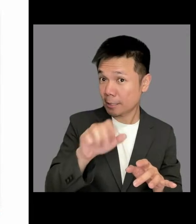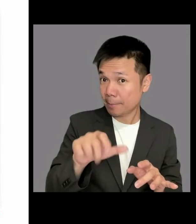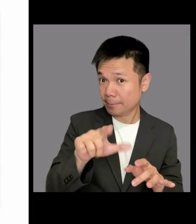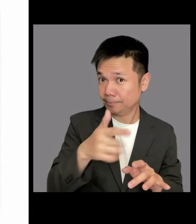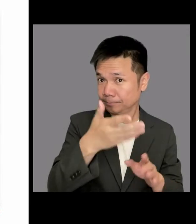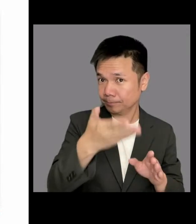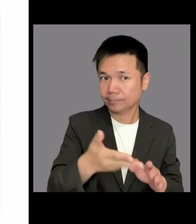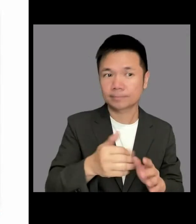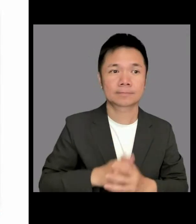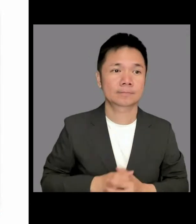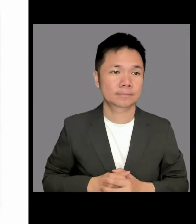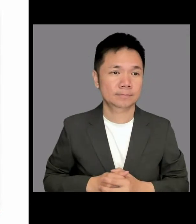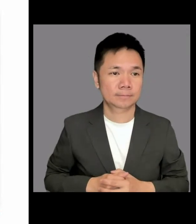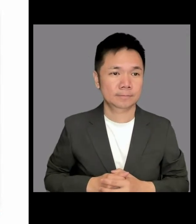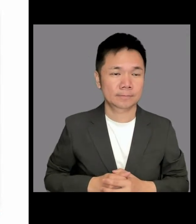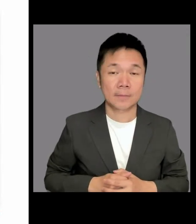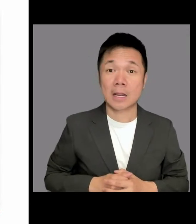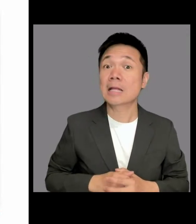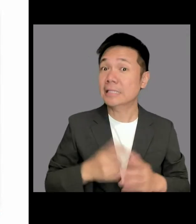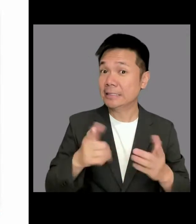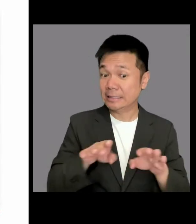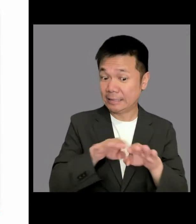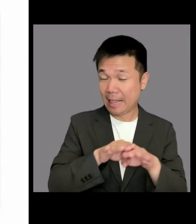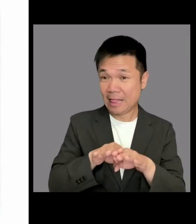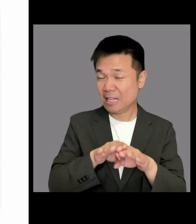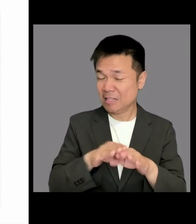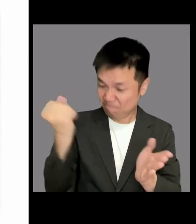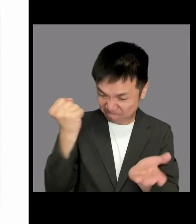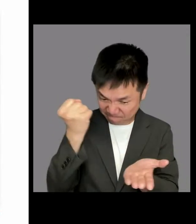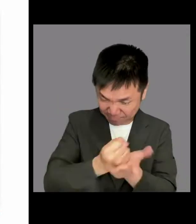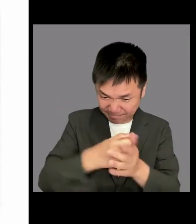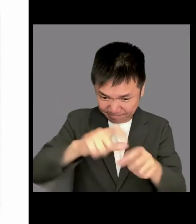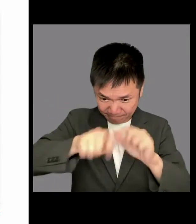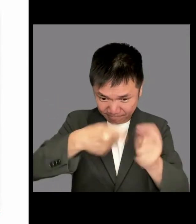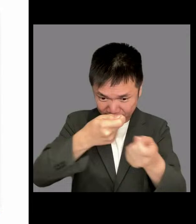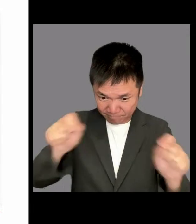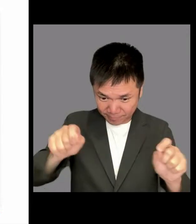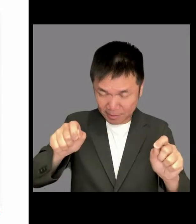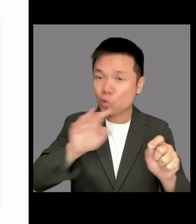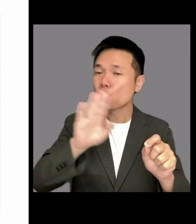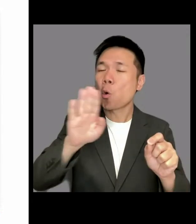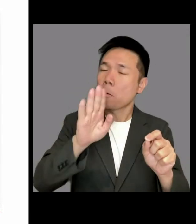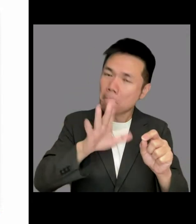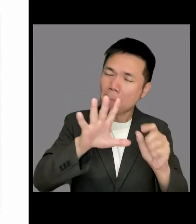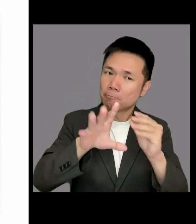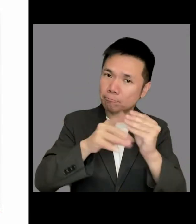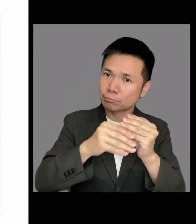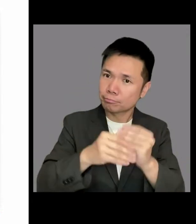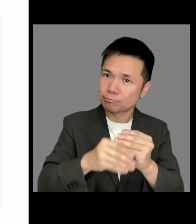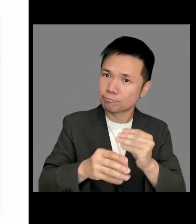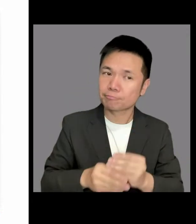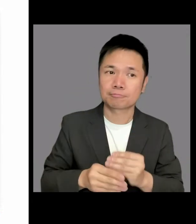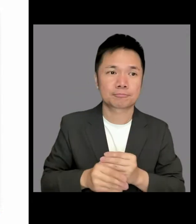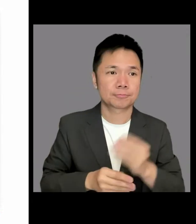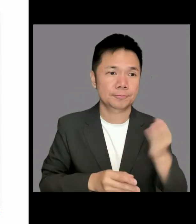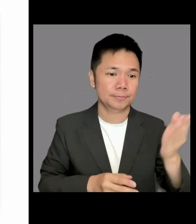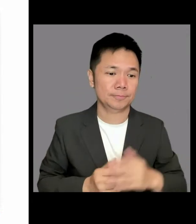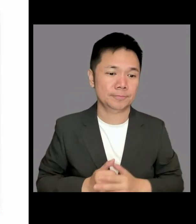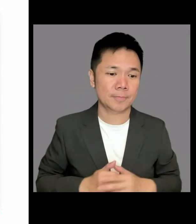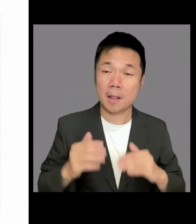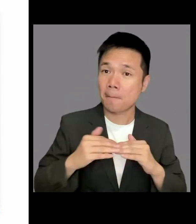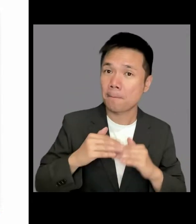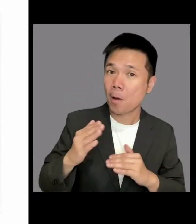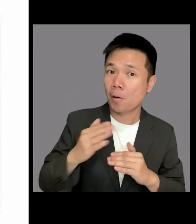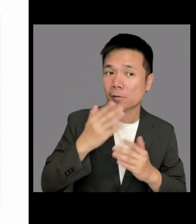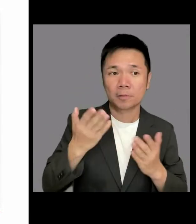but now is maintained as a living standard by WHATWG. And I provide the link there, and I'll provide